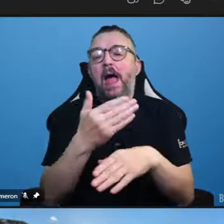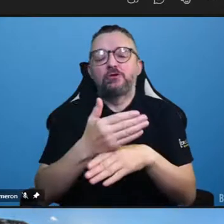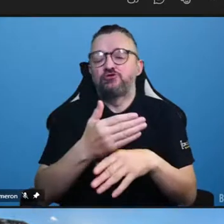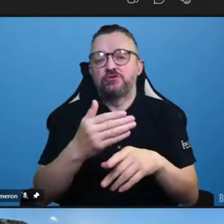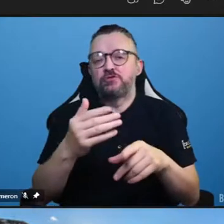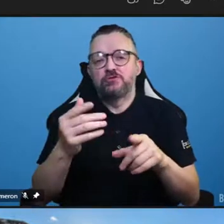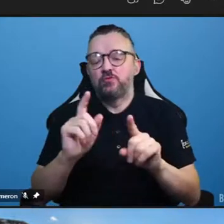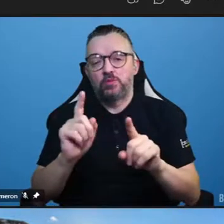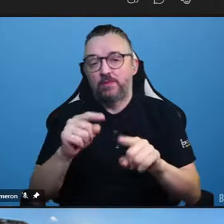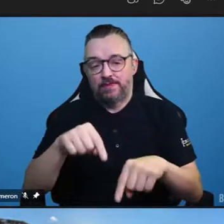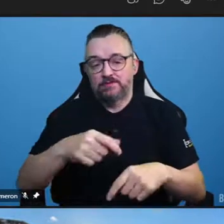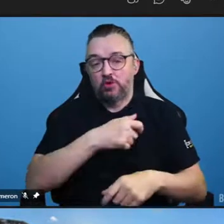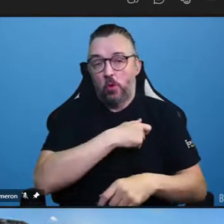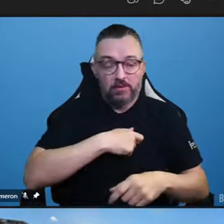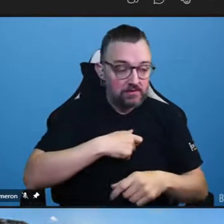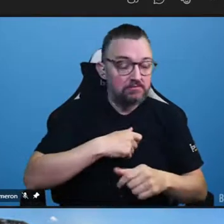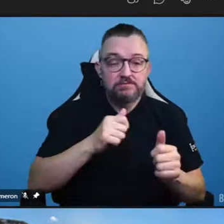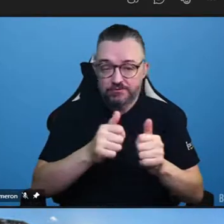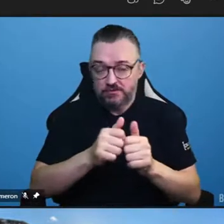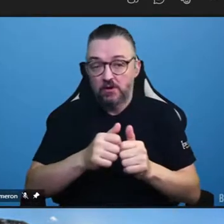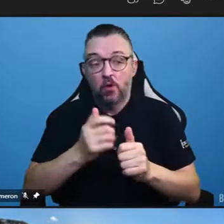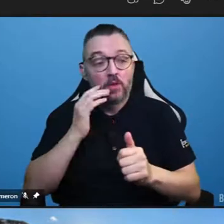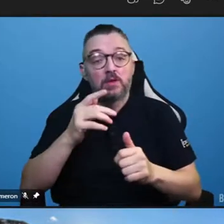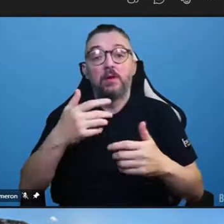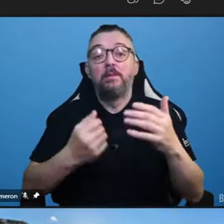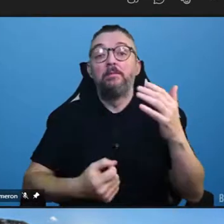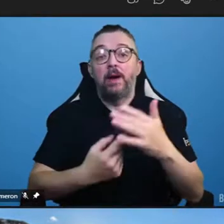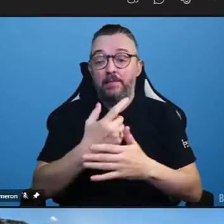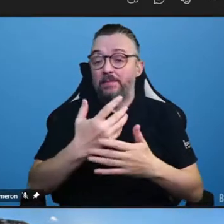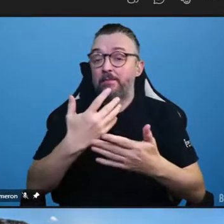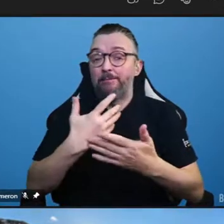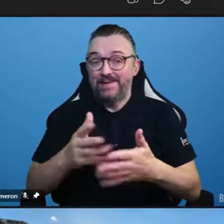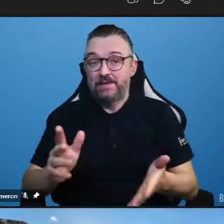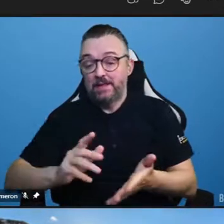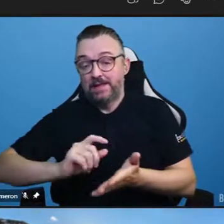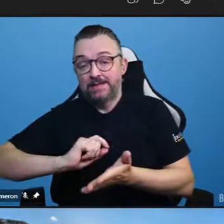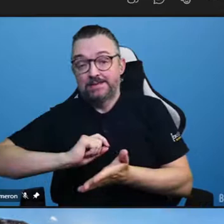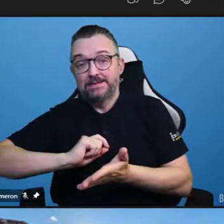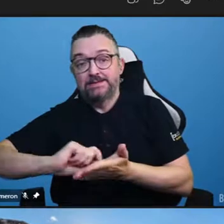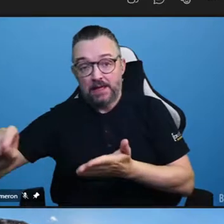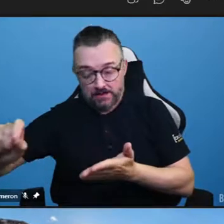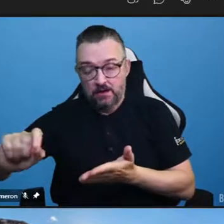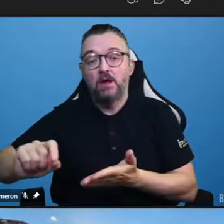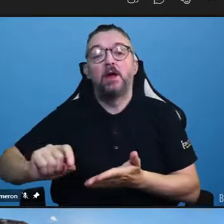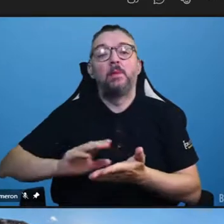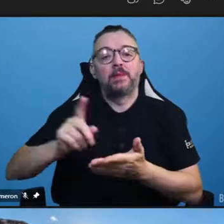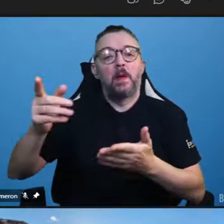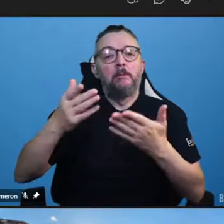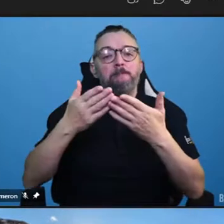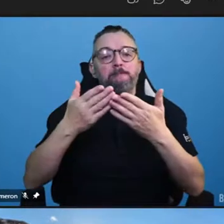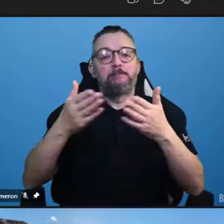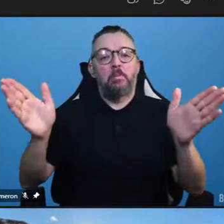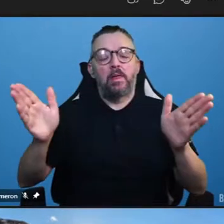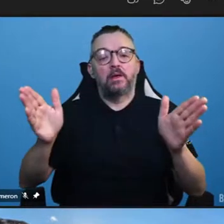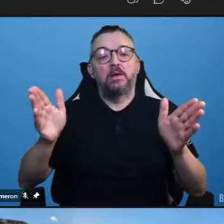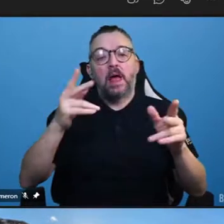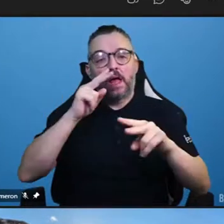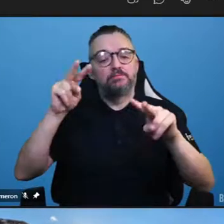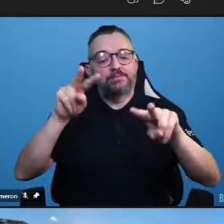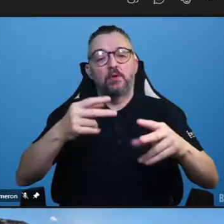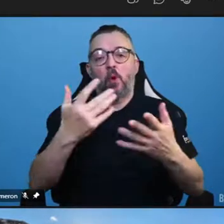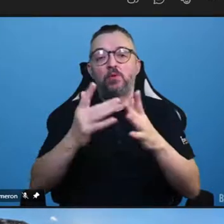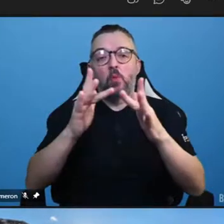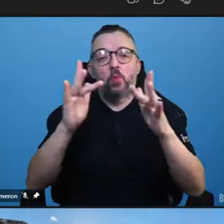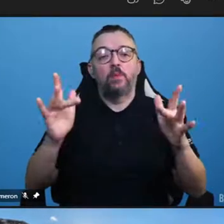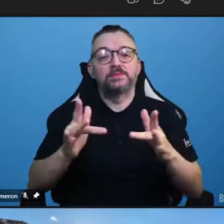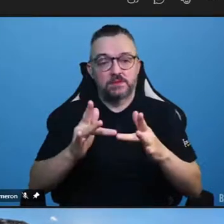recommendations at this committee. And as it says there, once that's happened and they've been signed, they'll be available to the public on the Council's website.